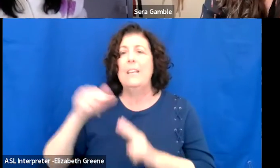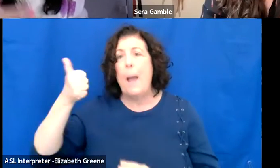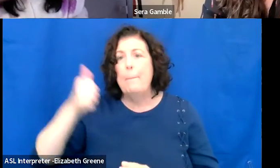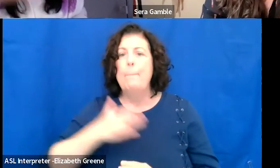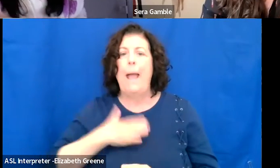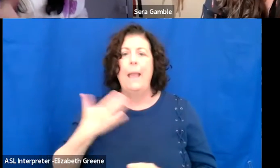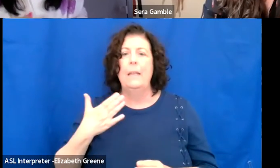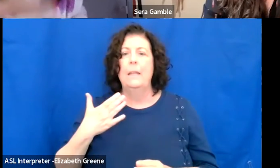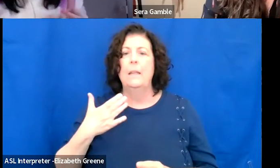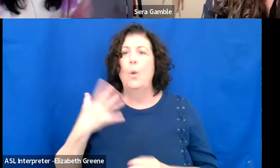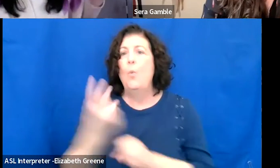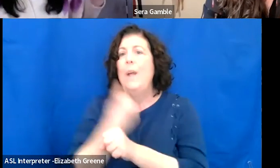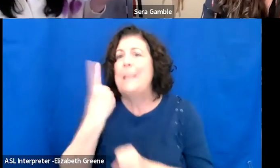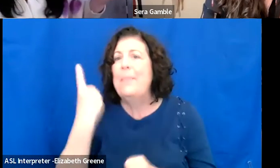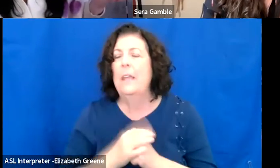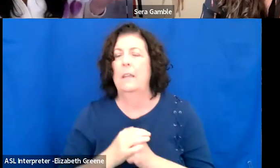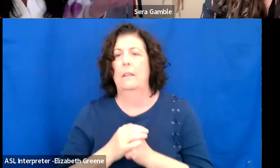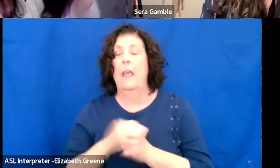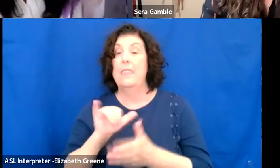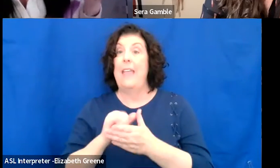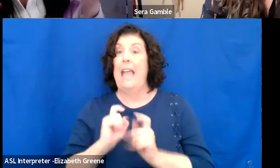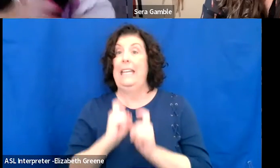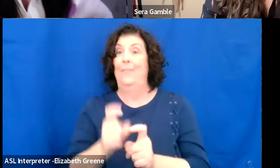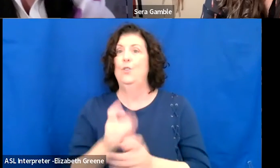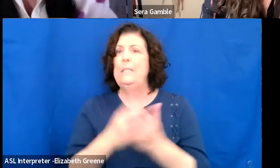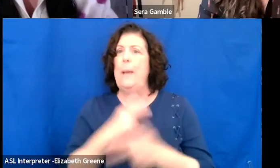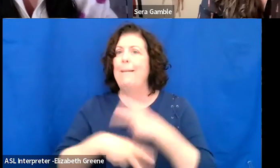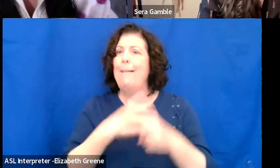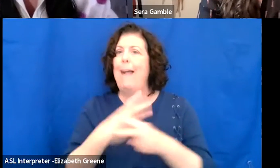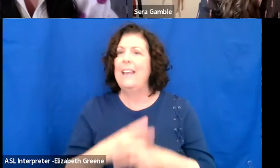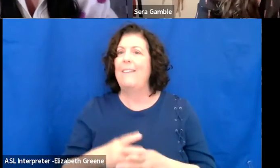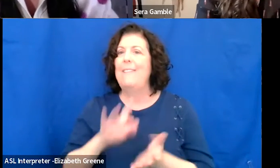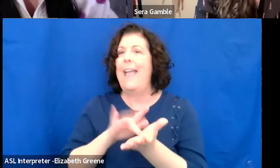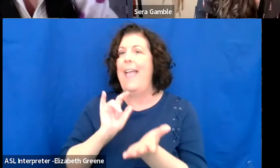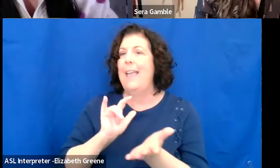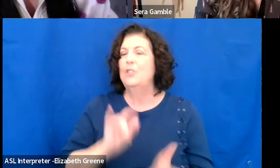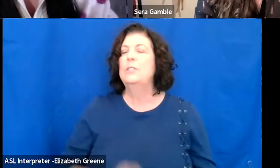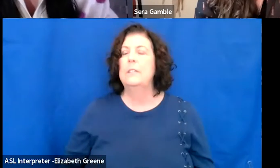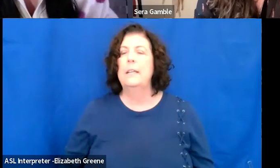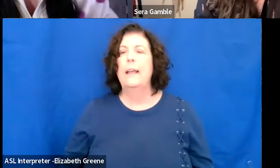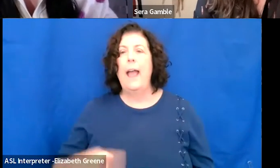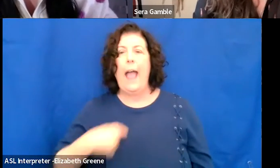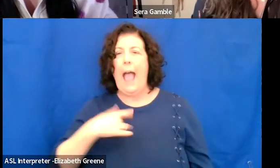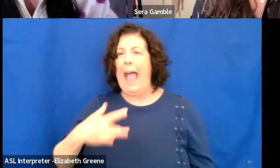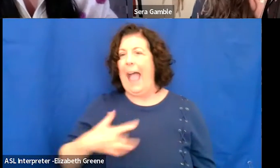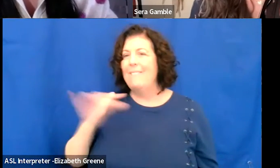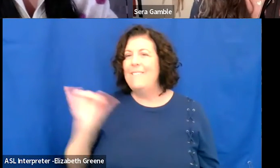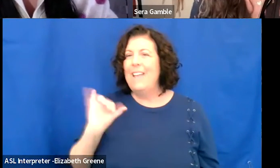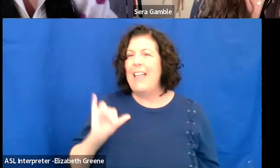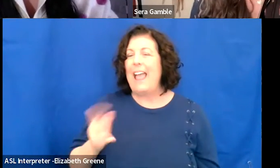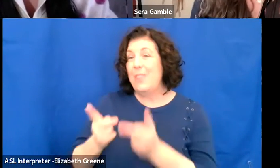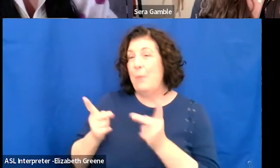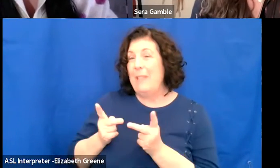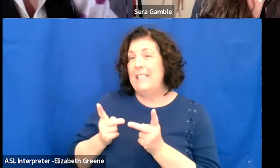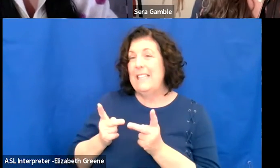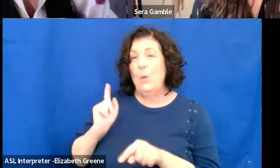mine won something, or mine, I think that gives you some sort of edge. I just feel like the place you